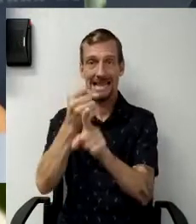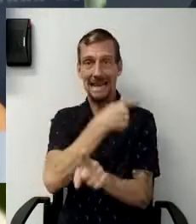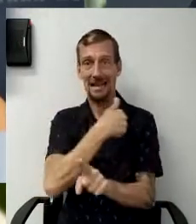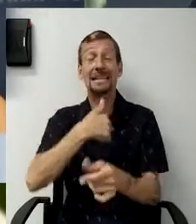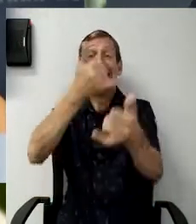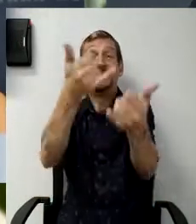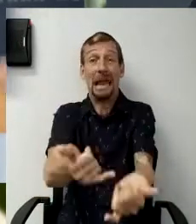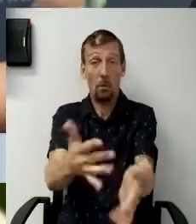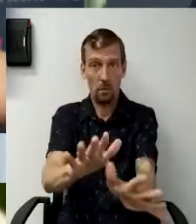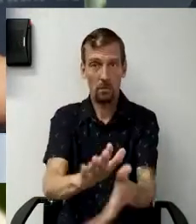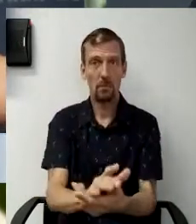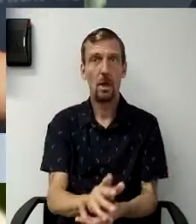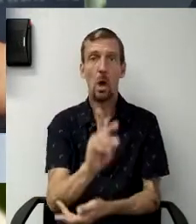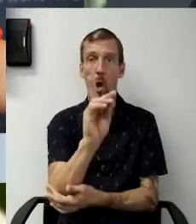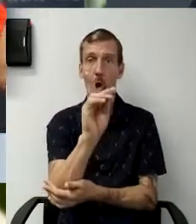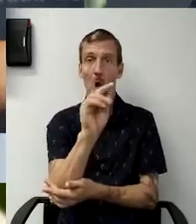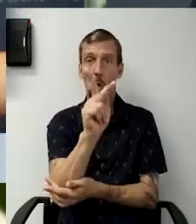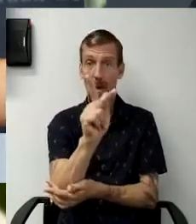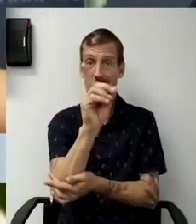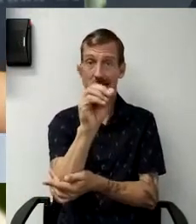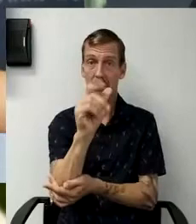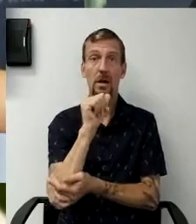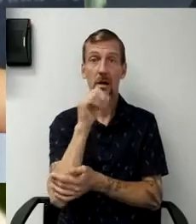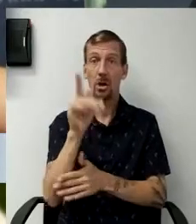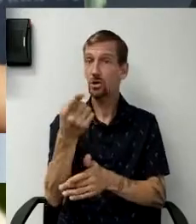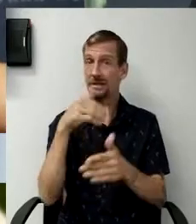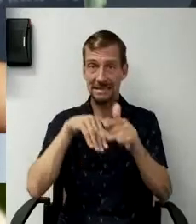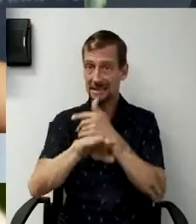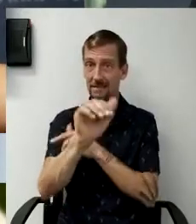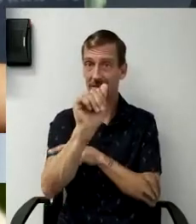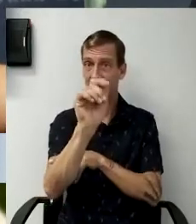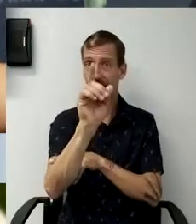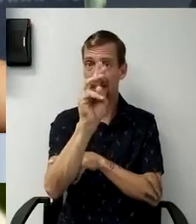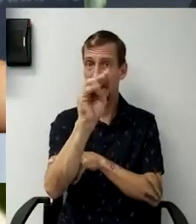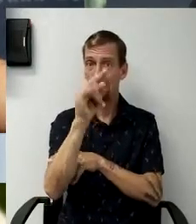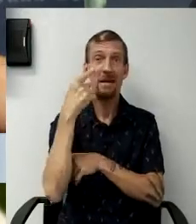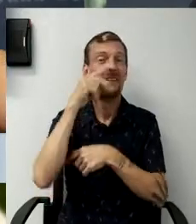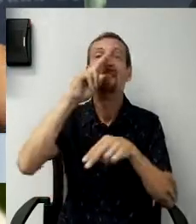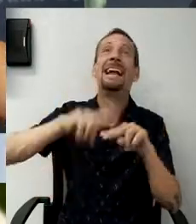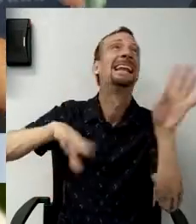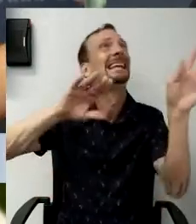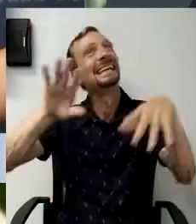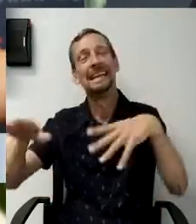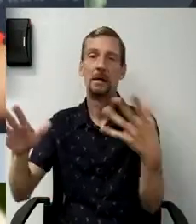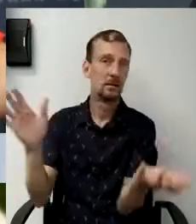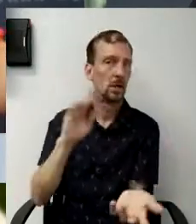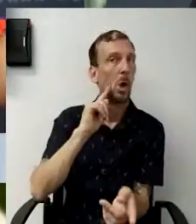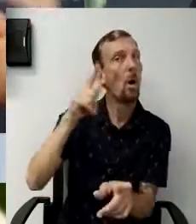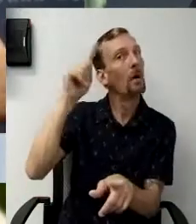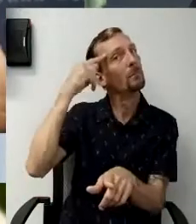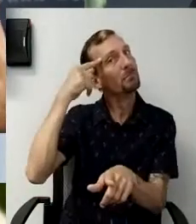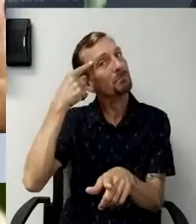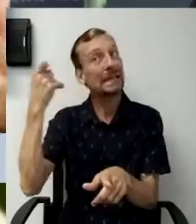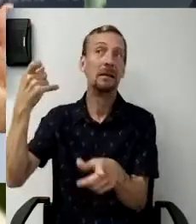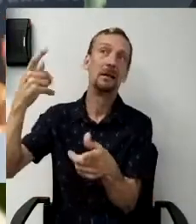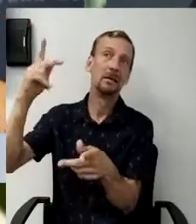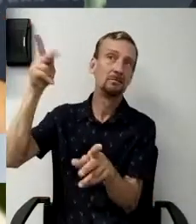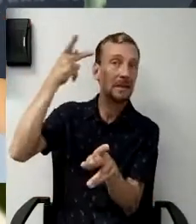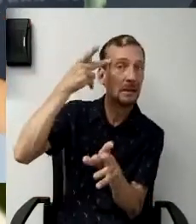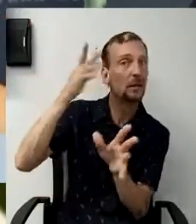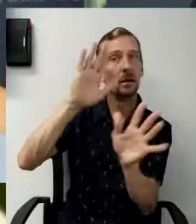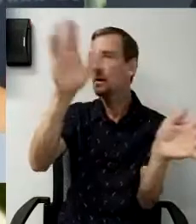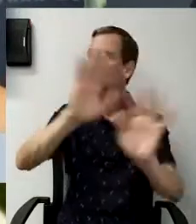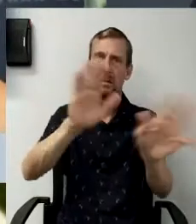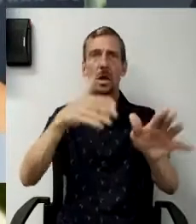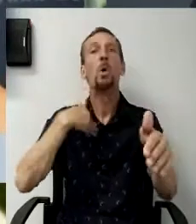locally. And Quia Delta doesn't just admit patients for the fun of it or because it's politically or not politically correct. Right.